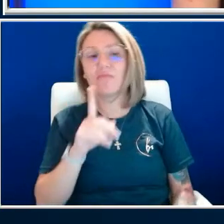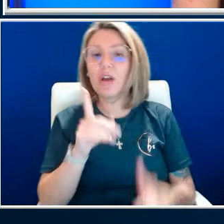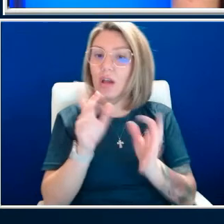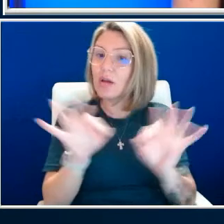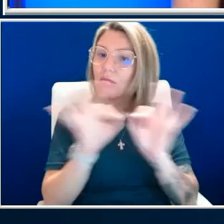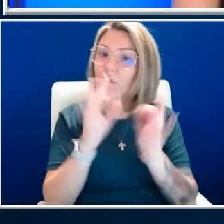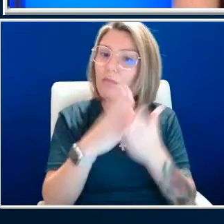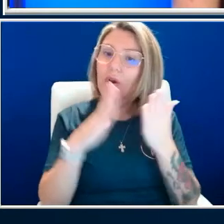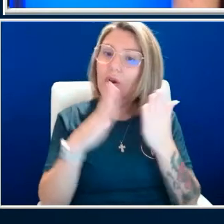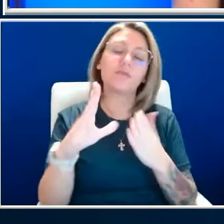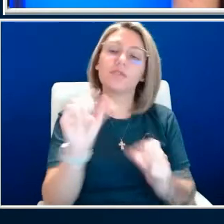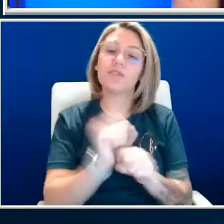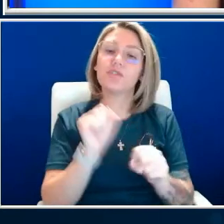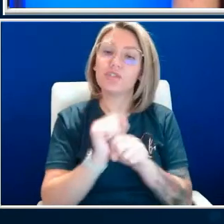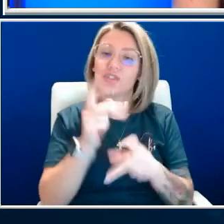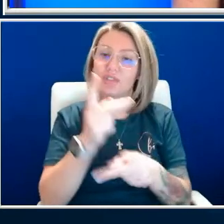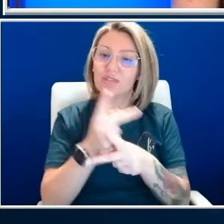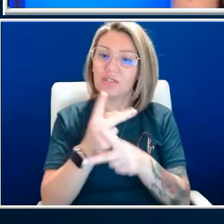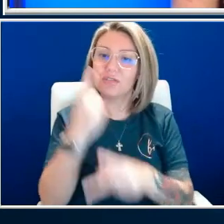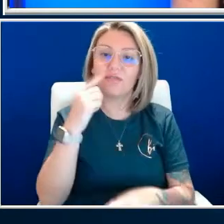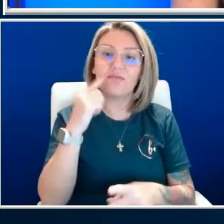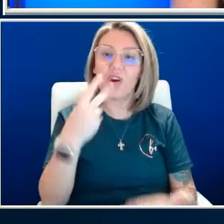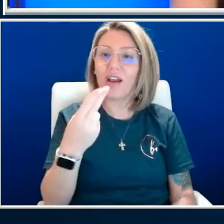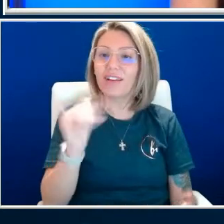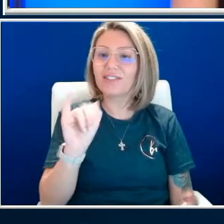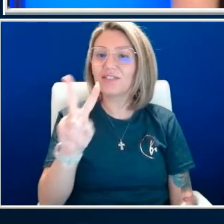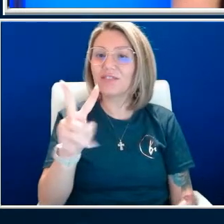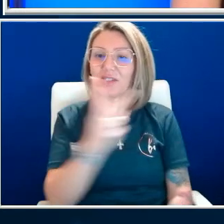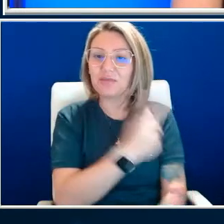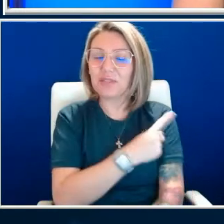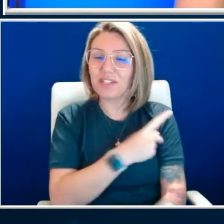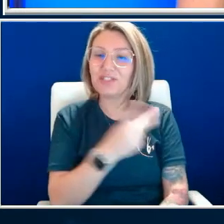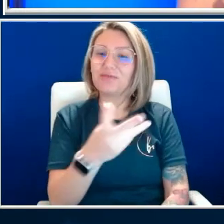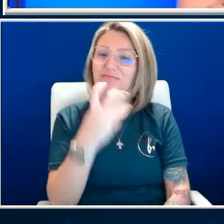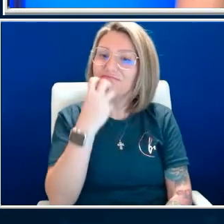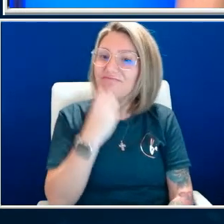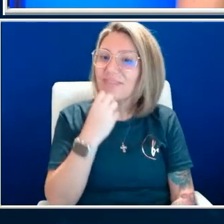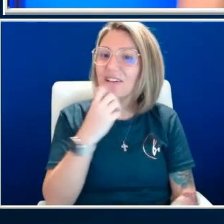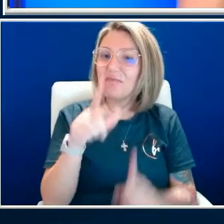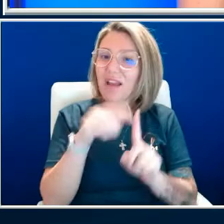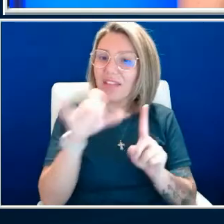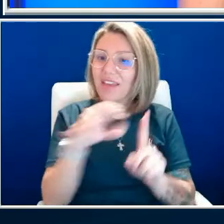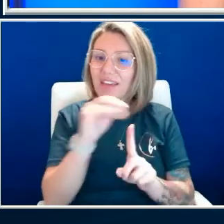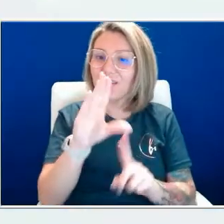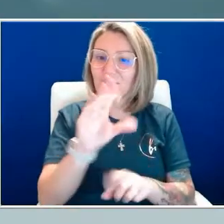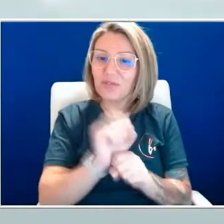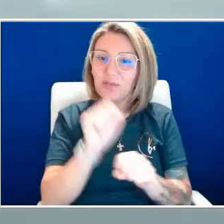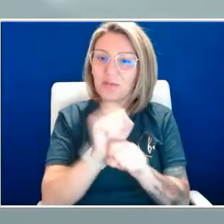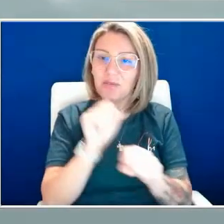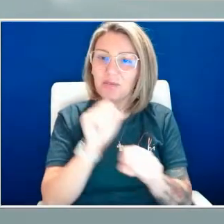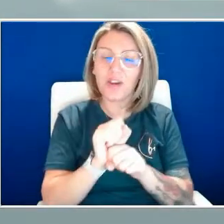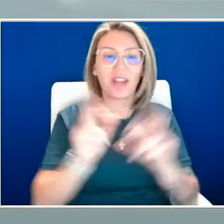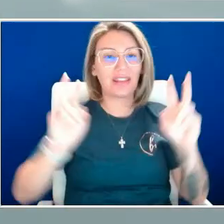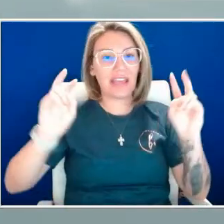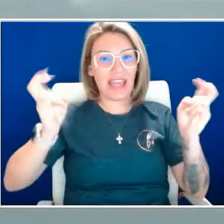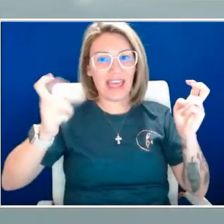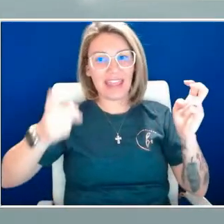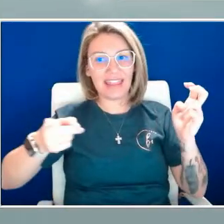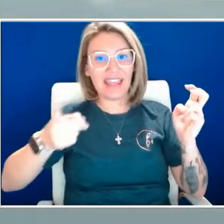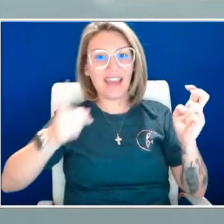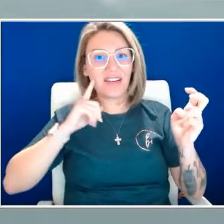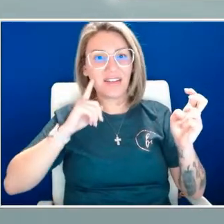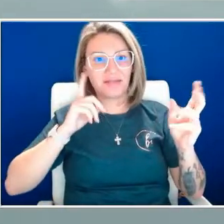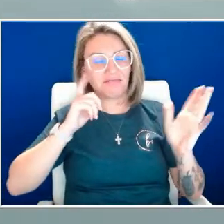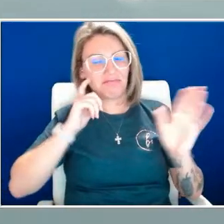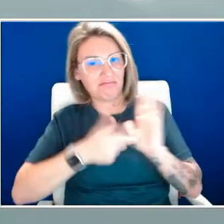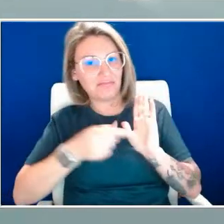caring for HIV patients. Yeah. Very passionate about this and in your work. And we know that this headline is catching your attention. If others saw it,